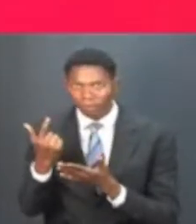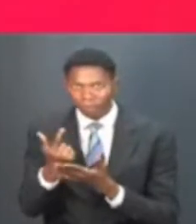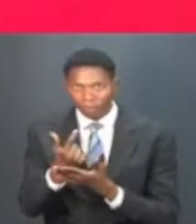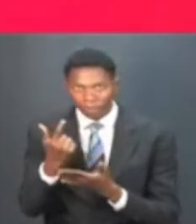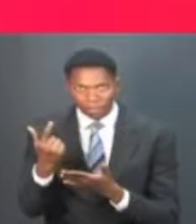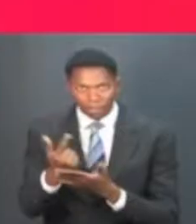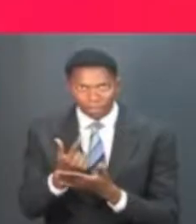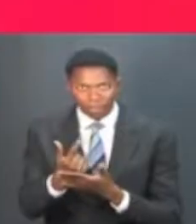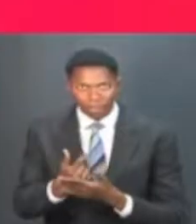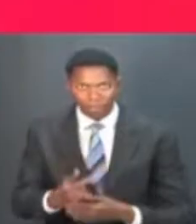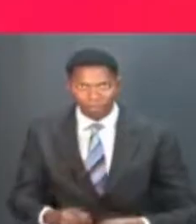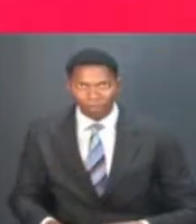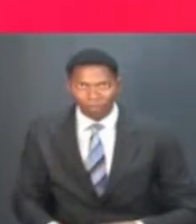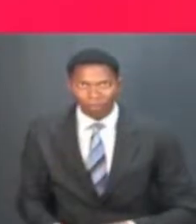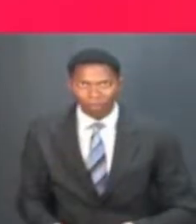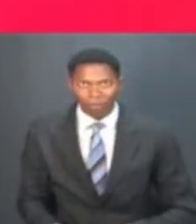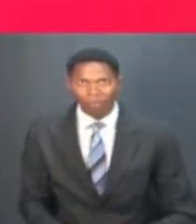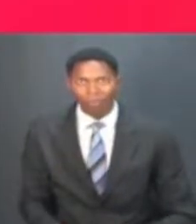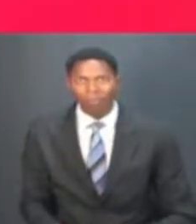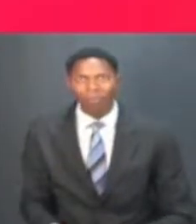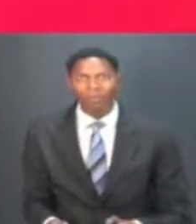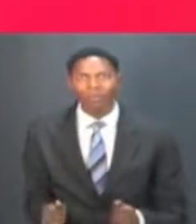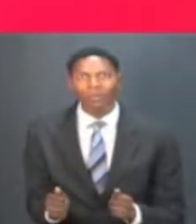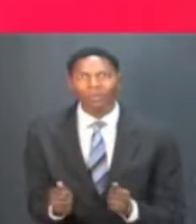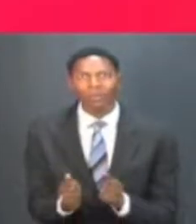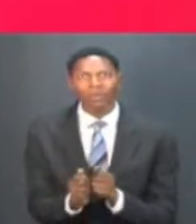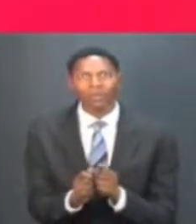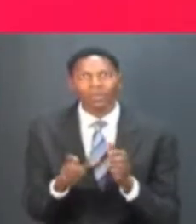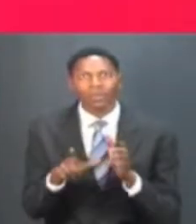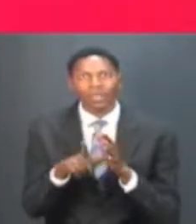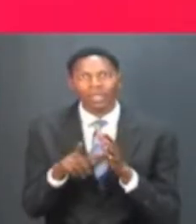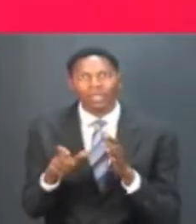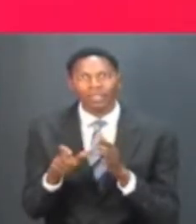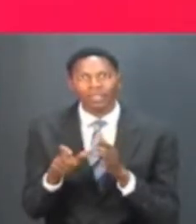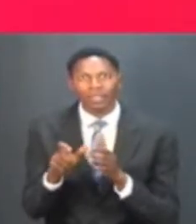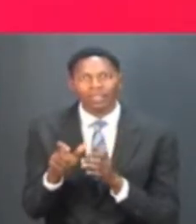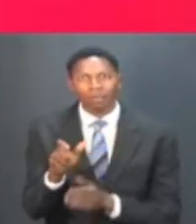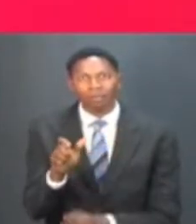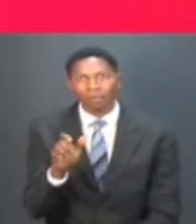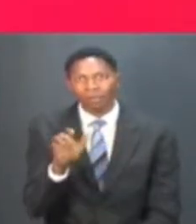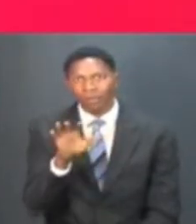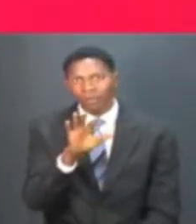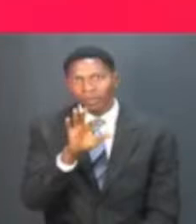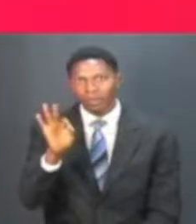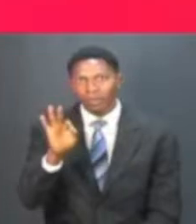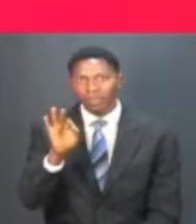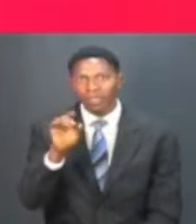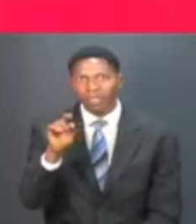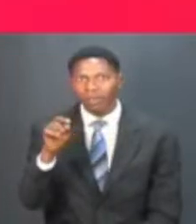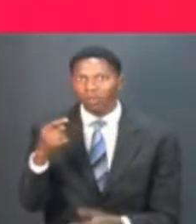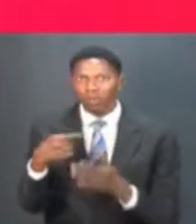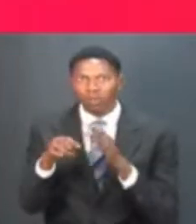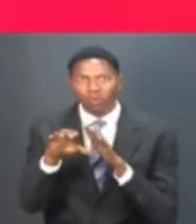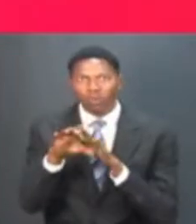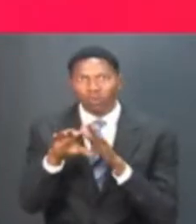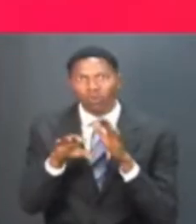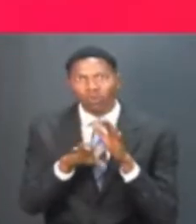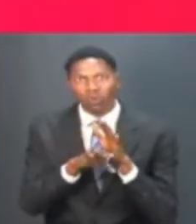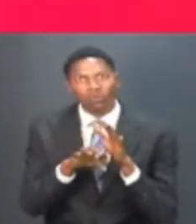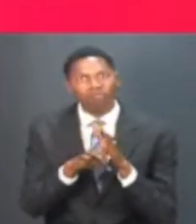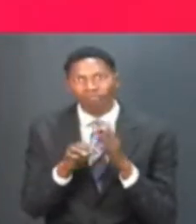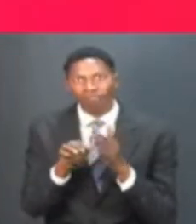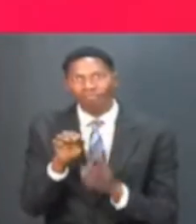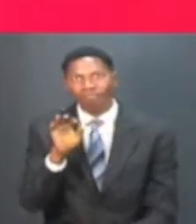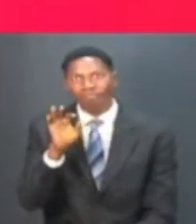In accordance with Article 59 of the 1992 Constitution of the Republic of Ghana,